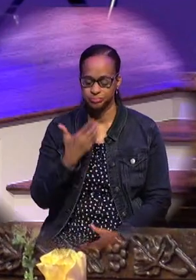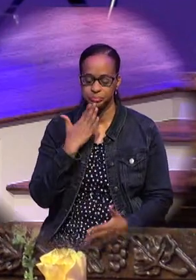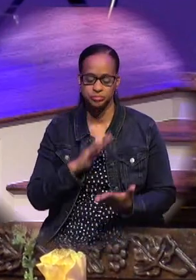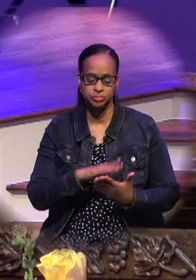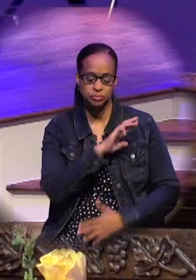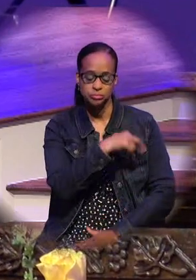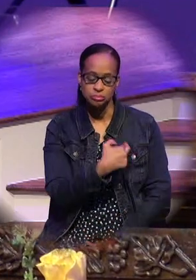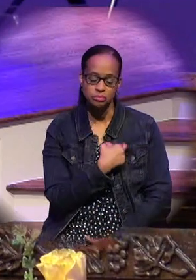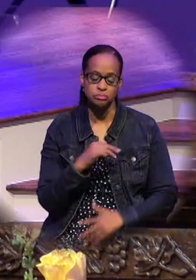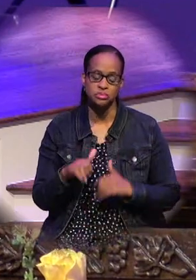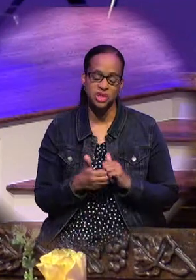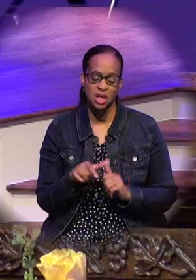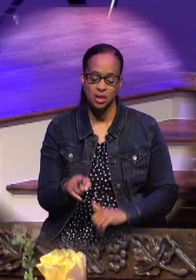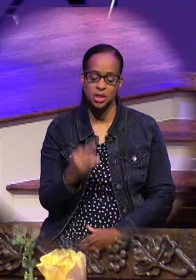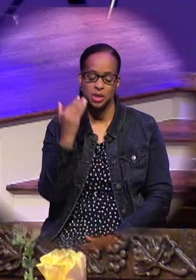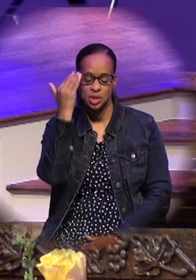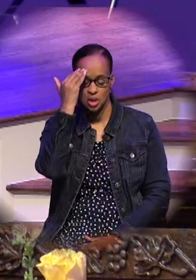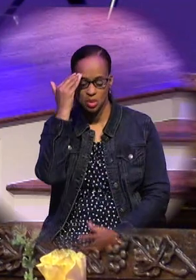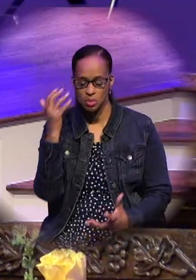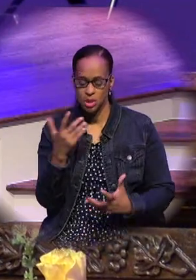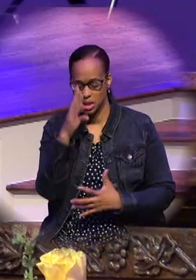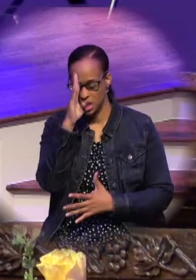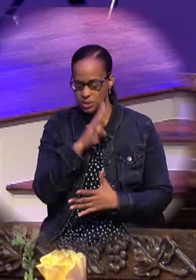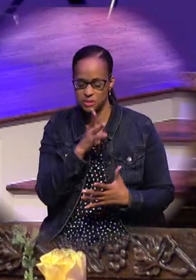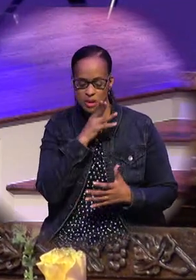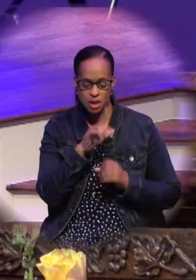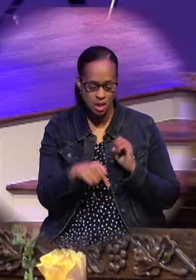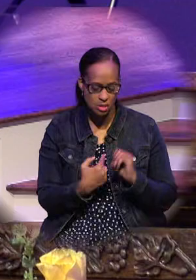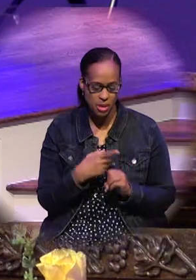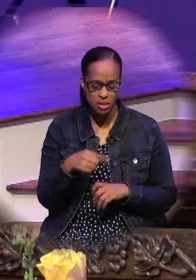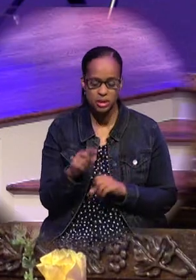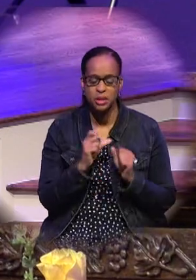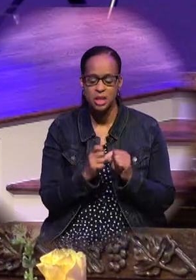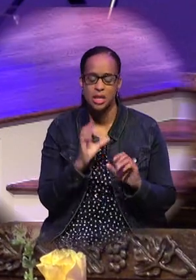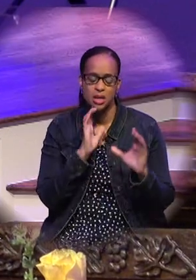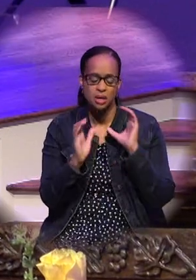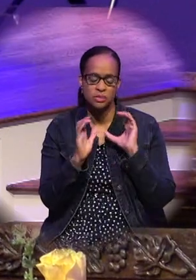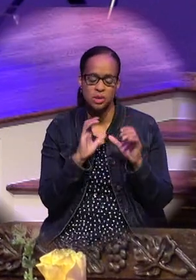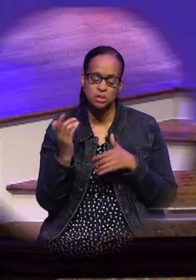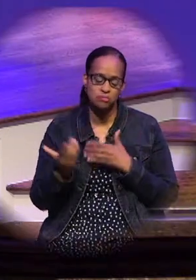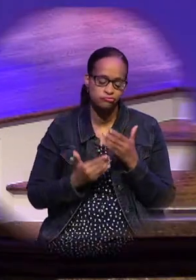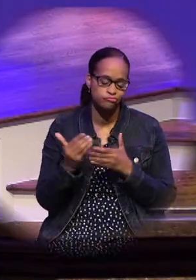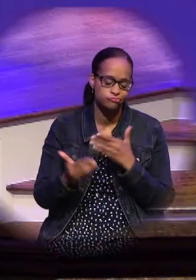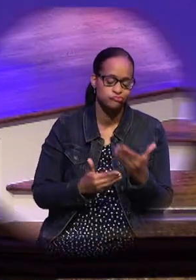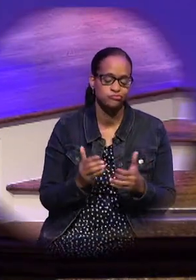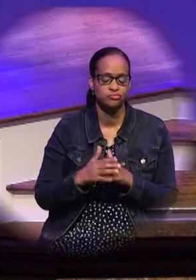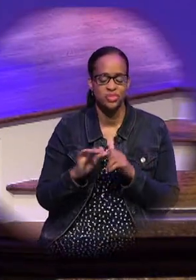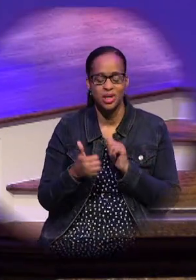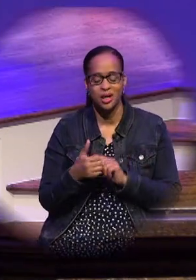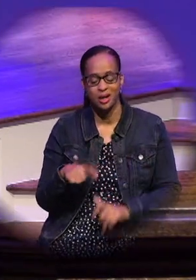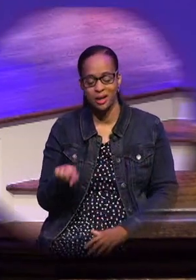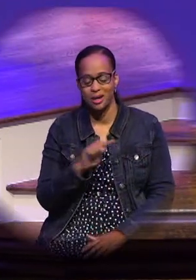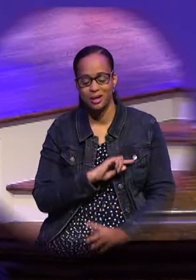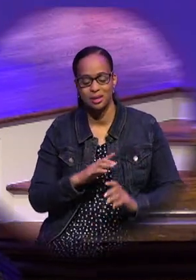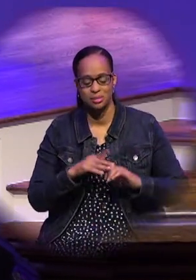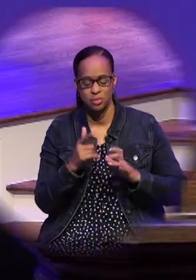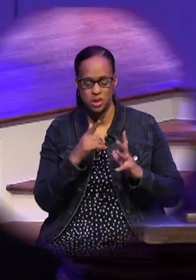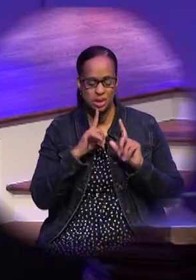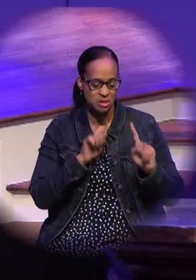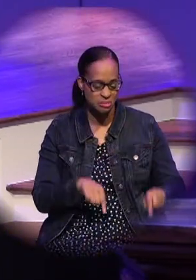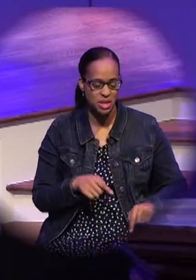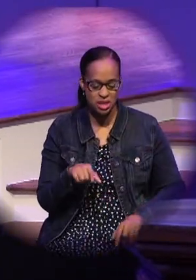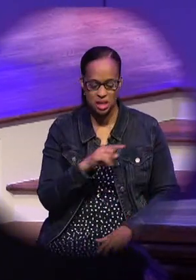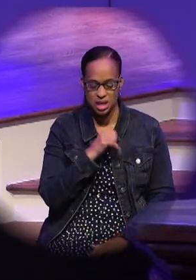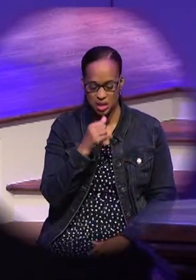could he know what Jesus was talking about? He at least keeps the conversation going and says, how can a man be born again? I don't think he